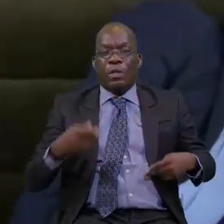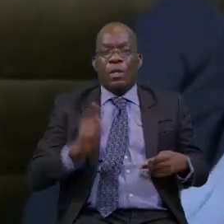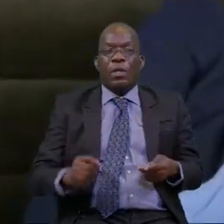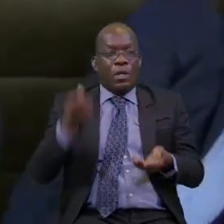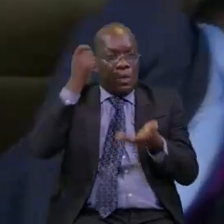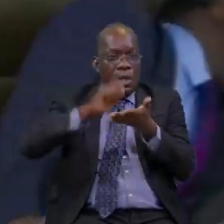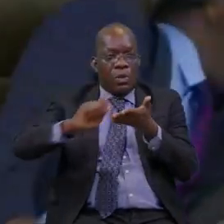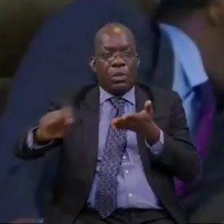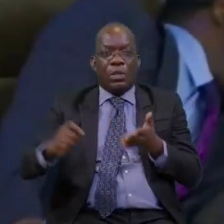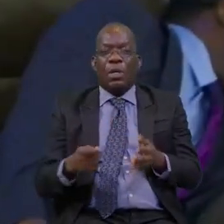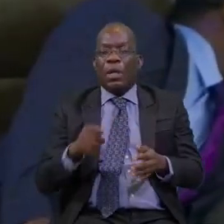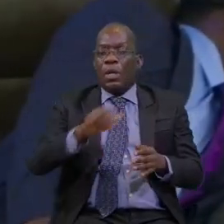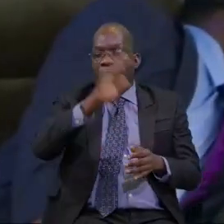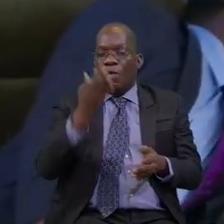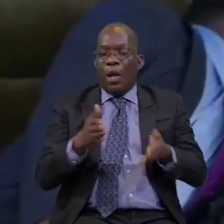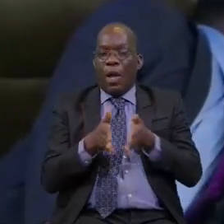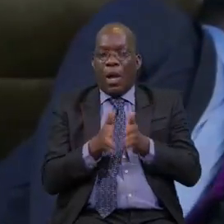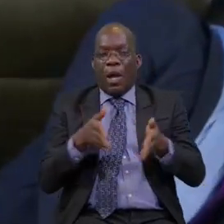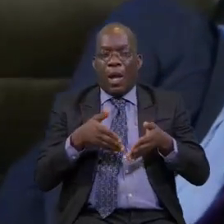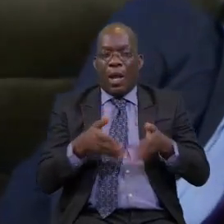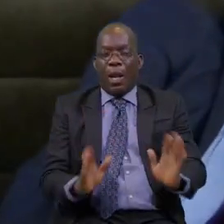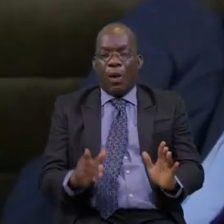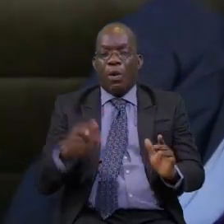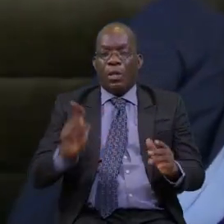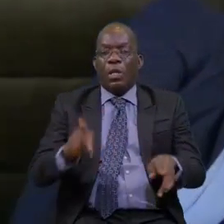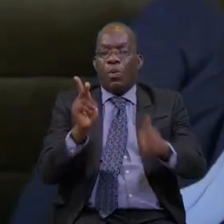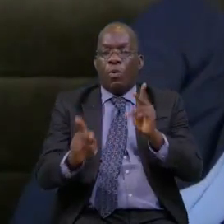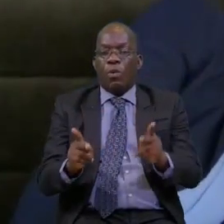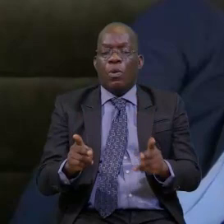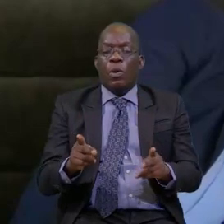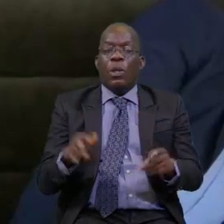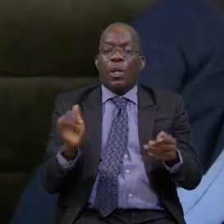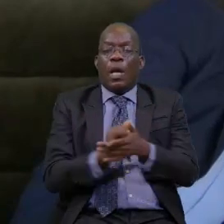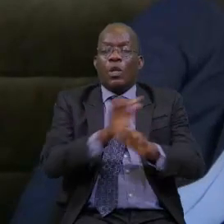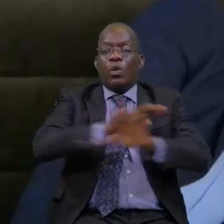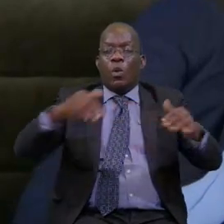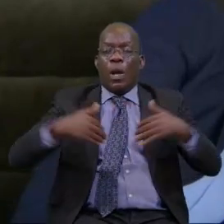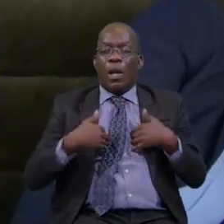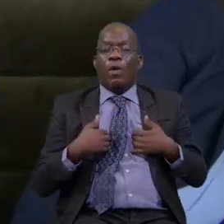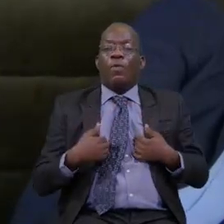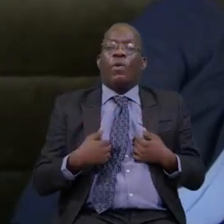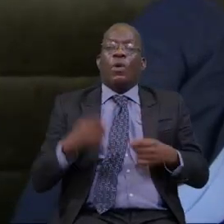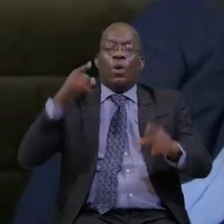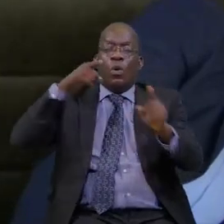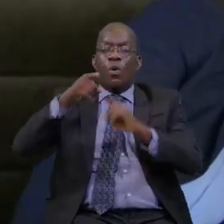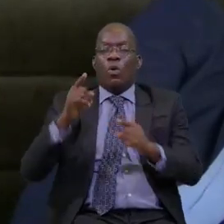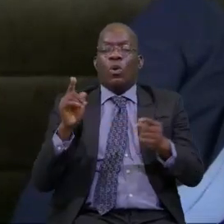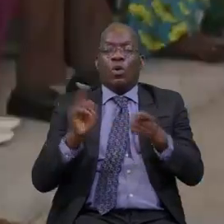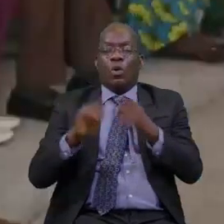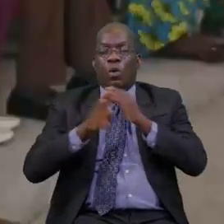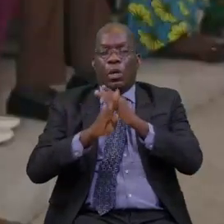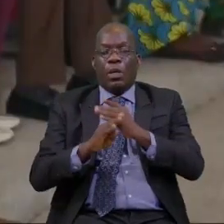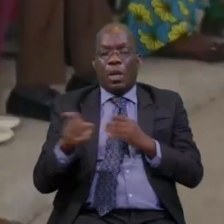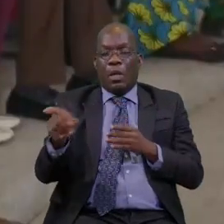allow the people that had nowhere going to hinder him. he was going to keep on